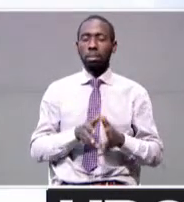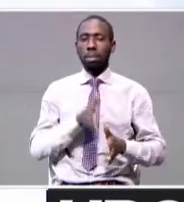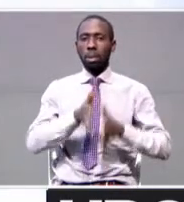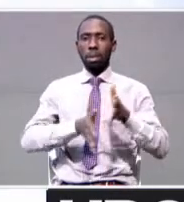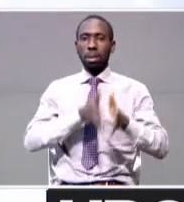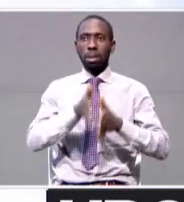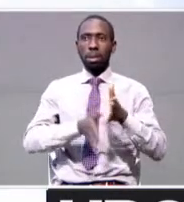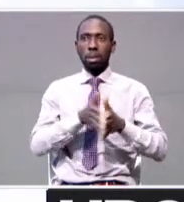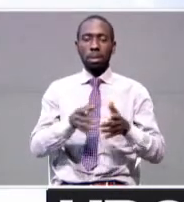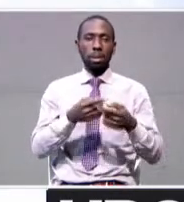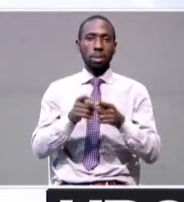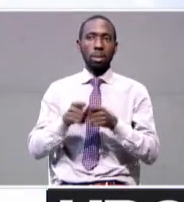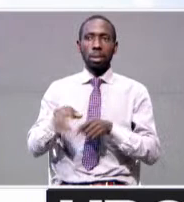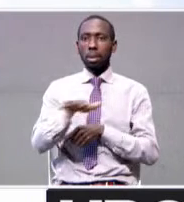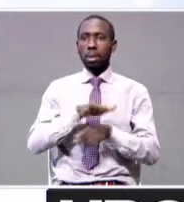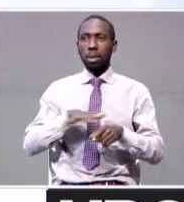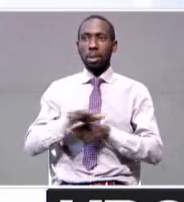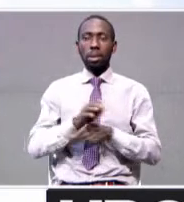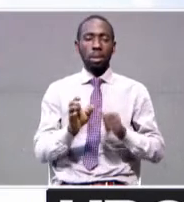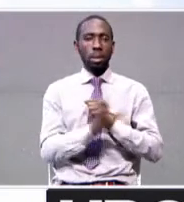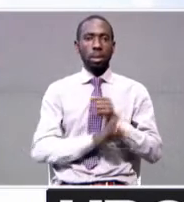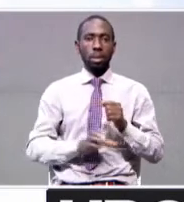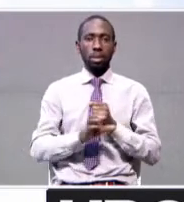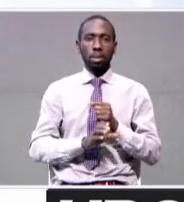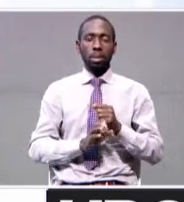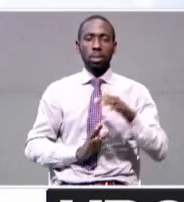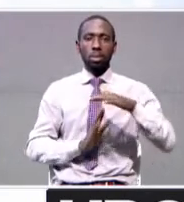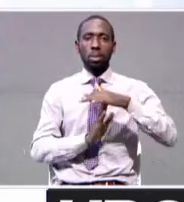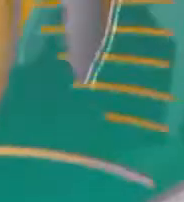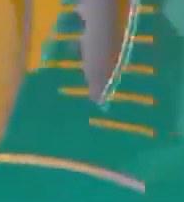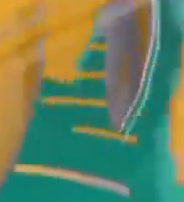byegwanga jota bade jino jemitwe mikulu